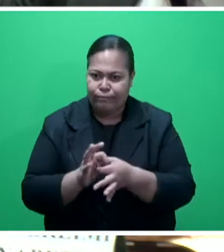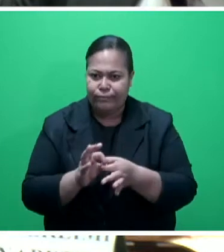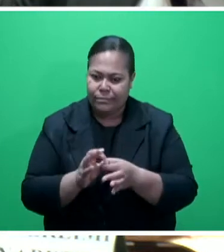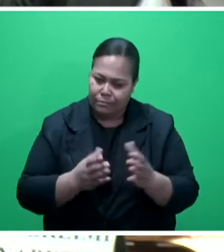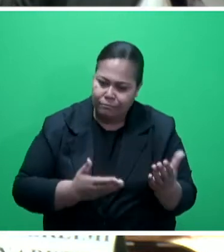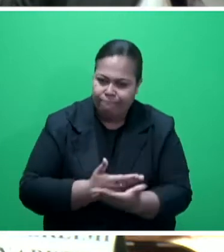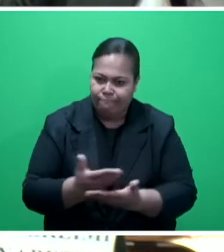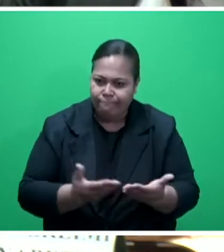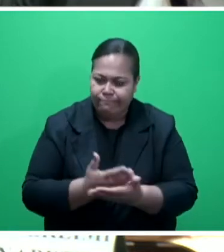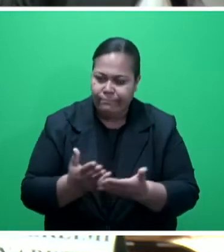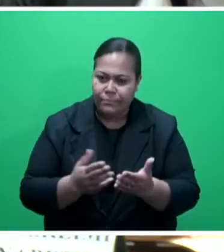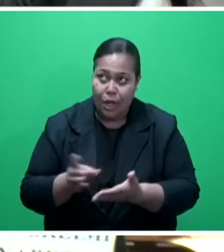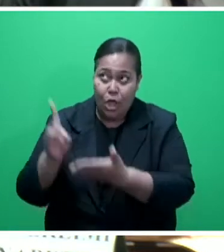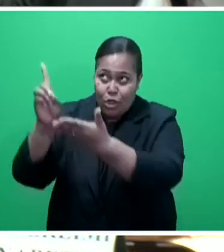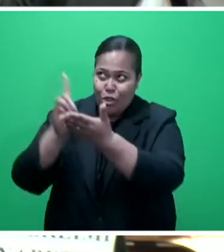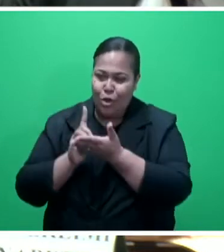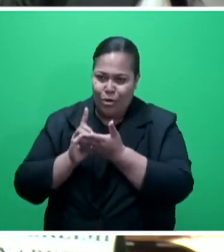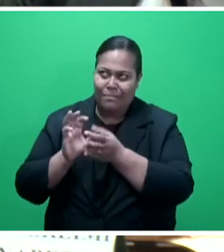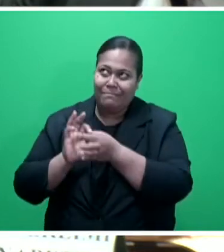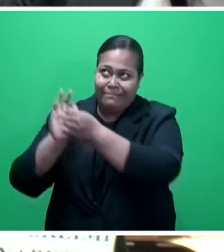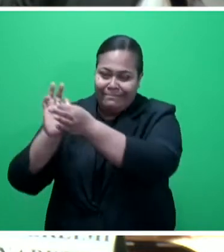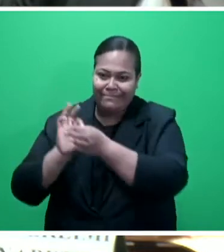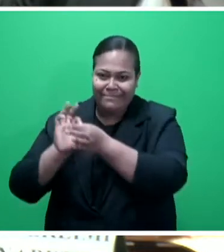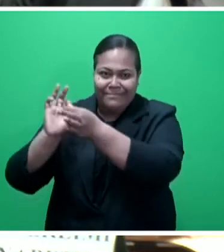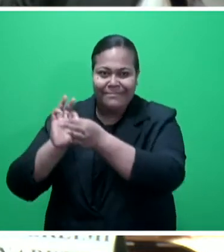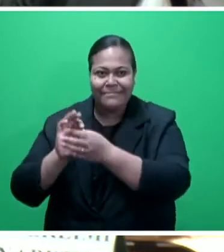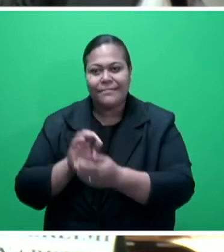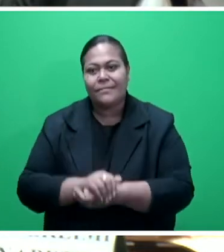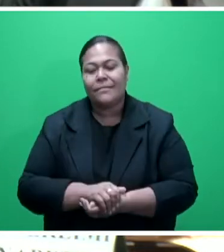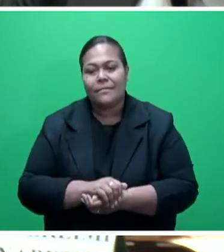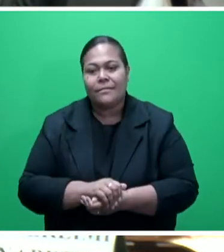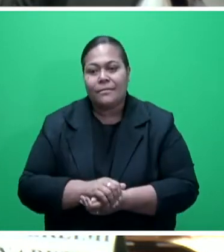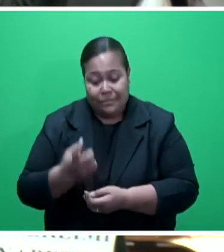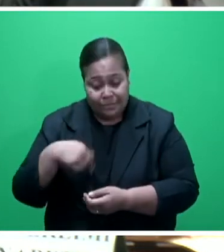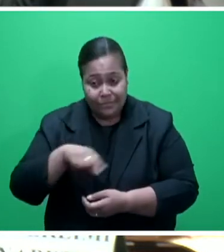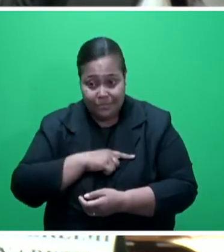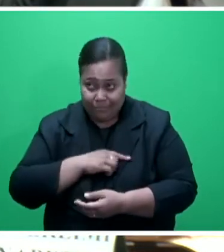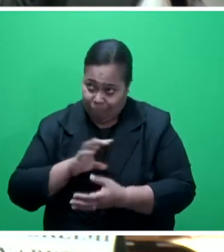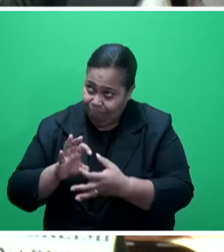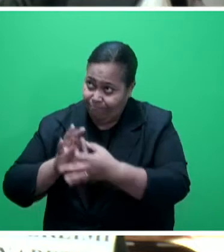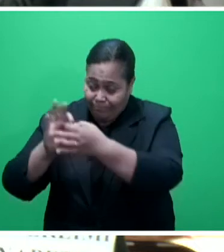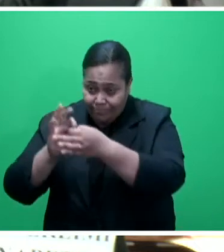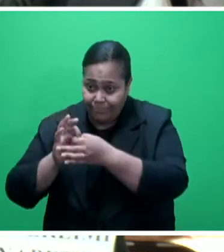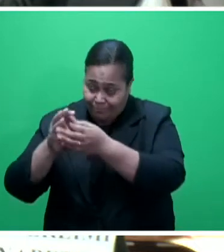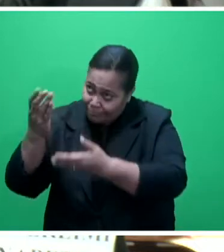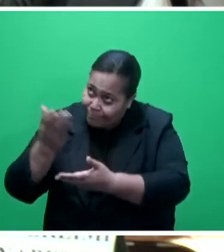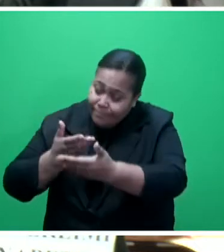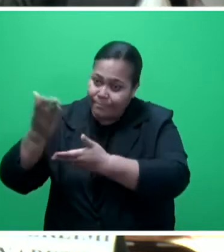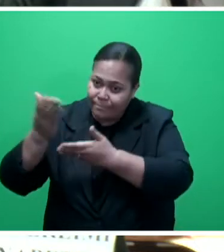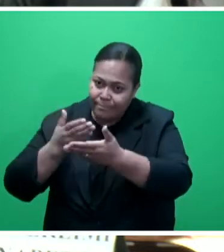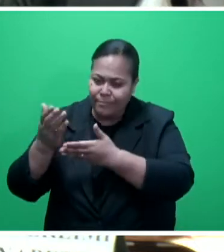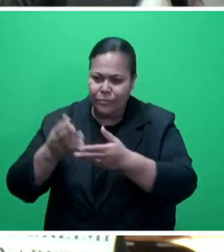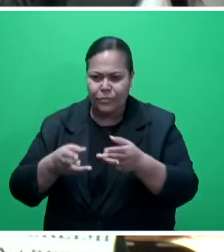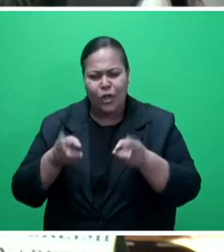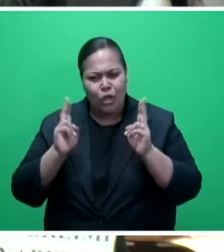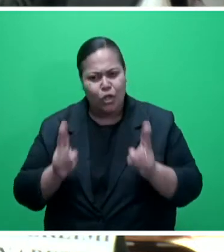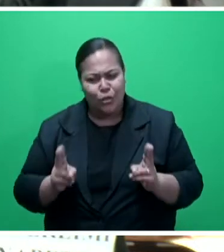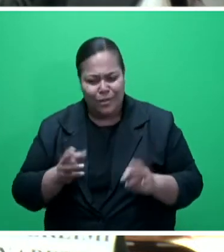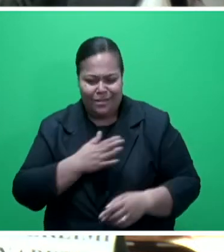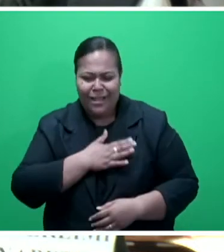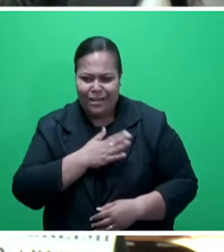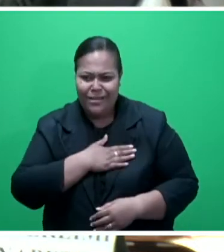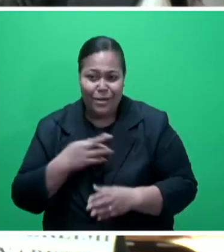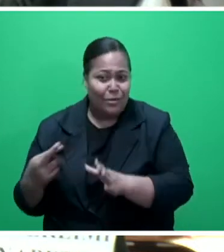relations from the NDMO office. This coordinated engagement with donors on the humanitarian situation and response requirements, as